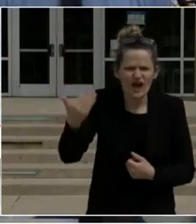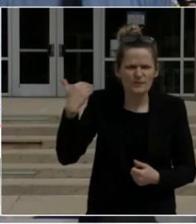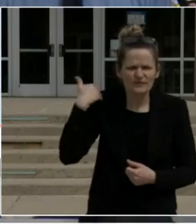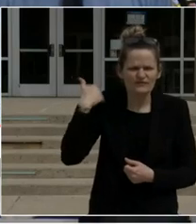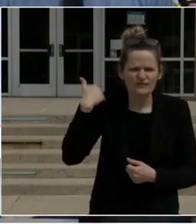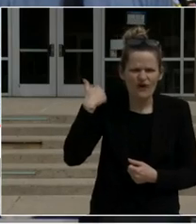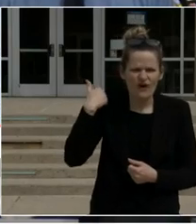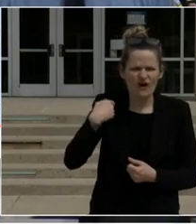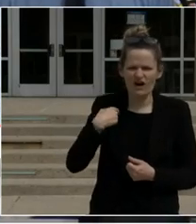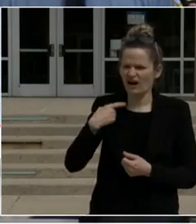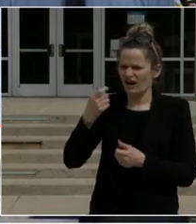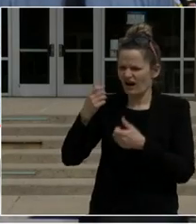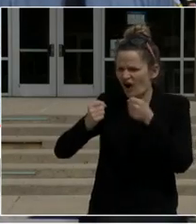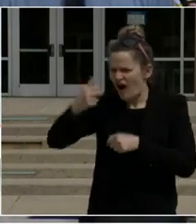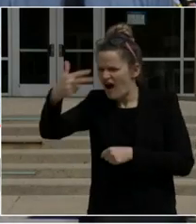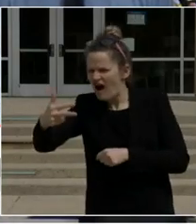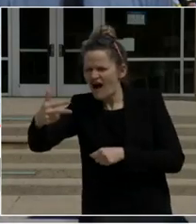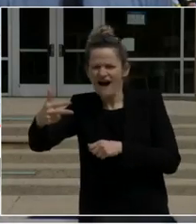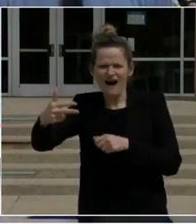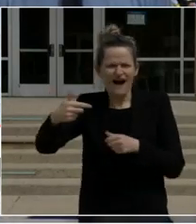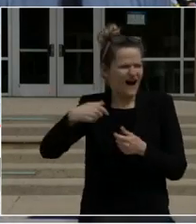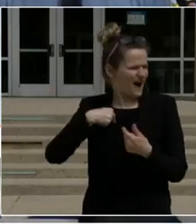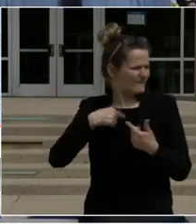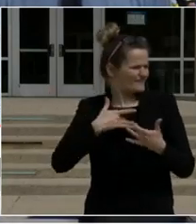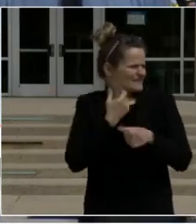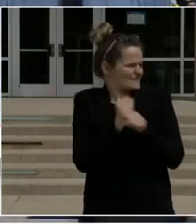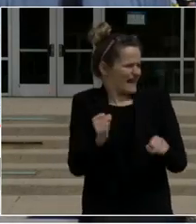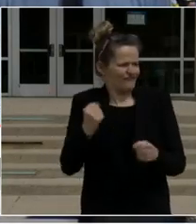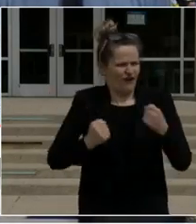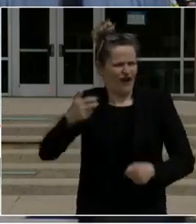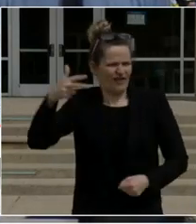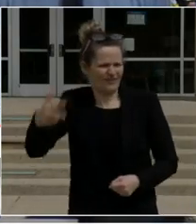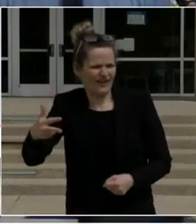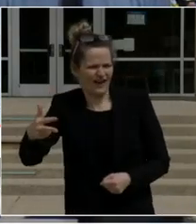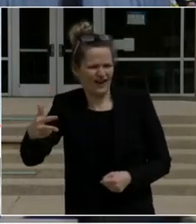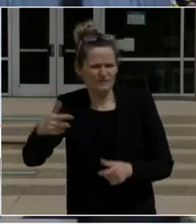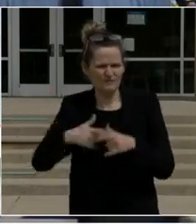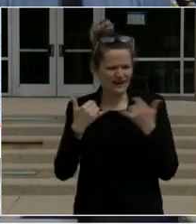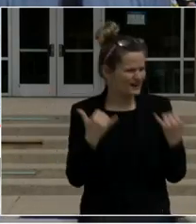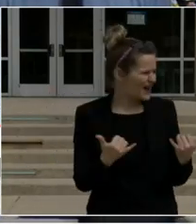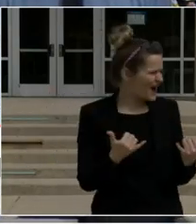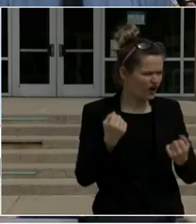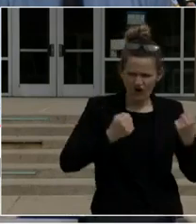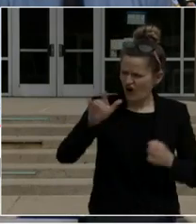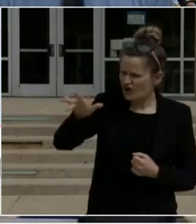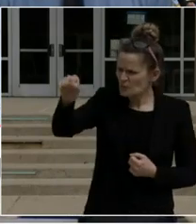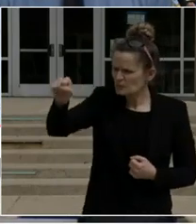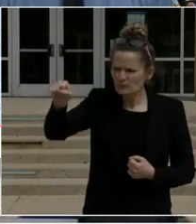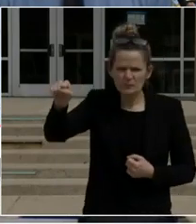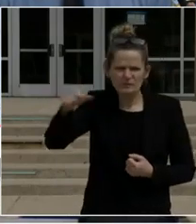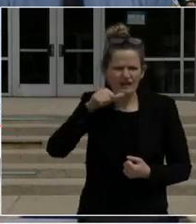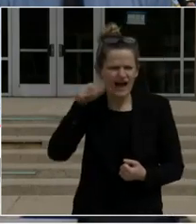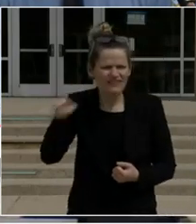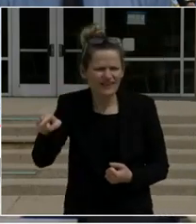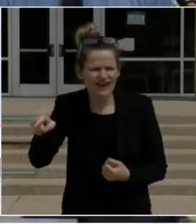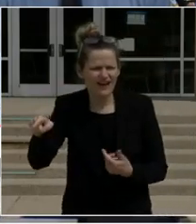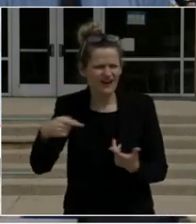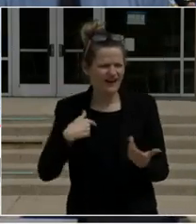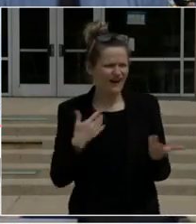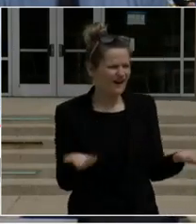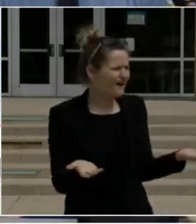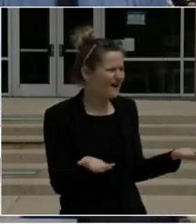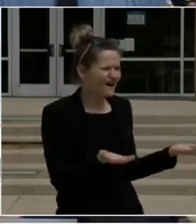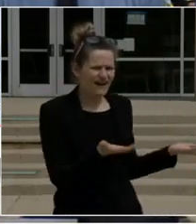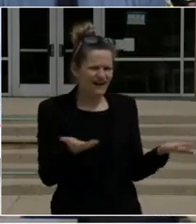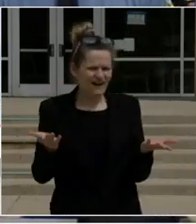felt safer when that car was there. But it hasn't been there in a few weeks. I haven't even had a chance to talk to the chief about it. But